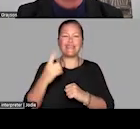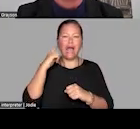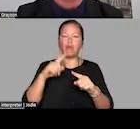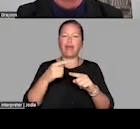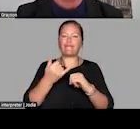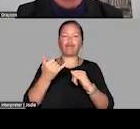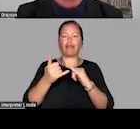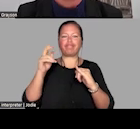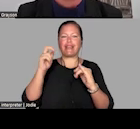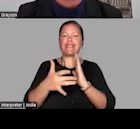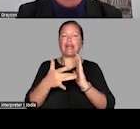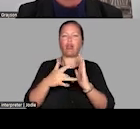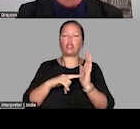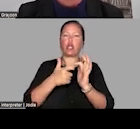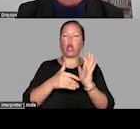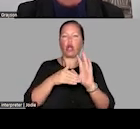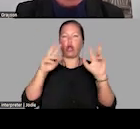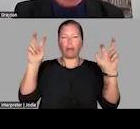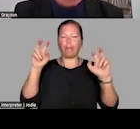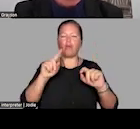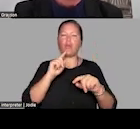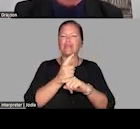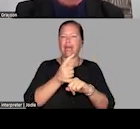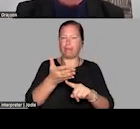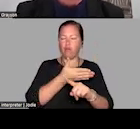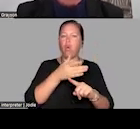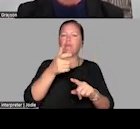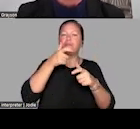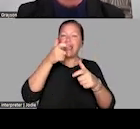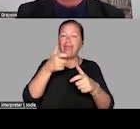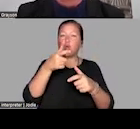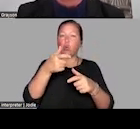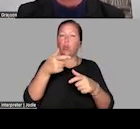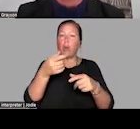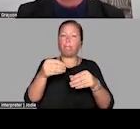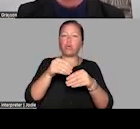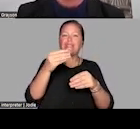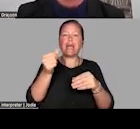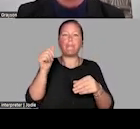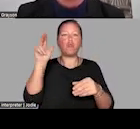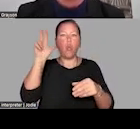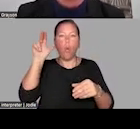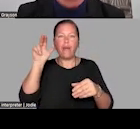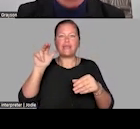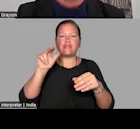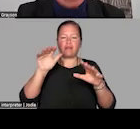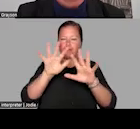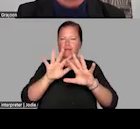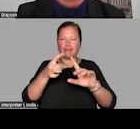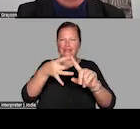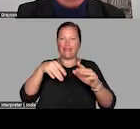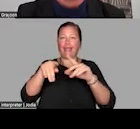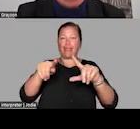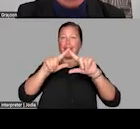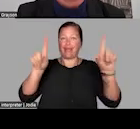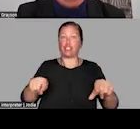term. It's what we said earlier. By carefully inject some noise into a particular picture, it may